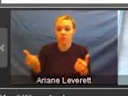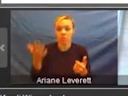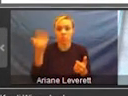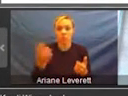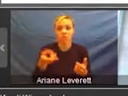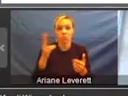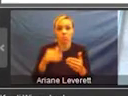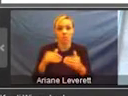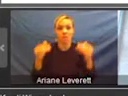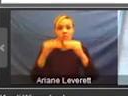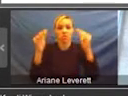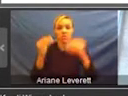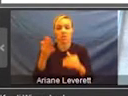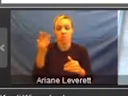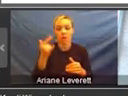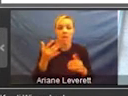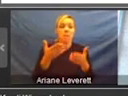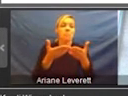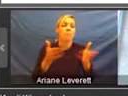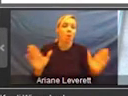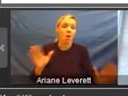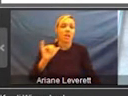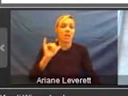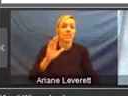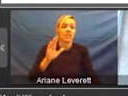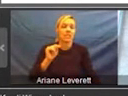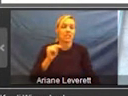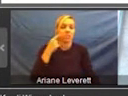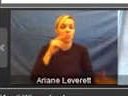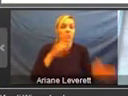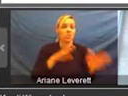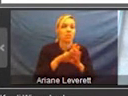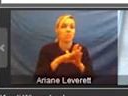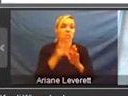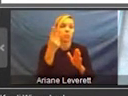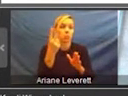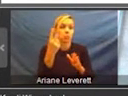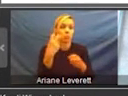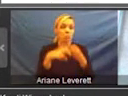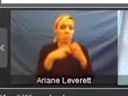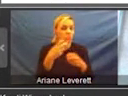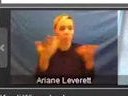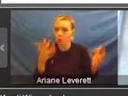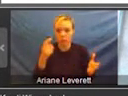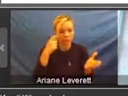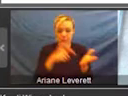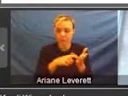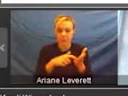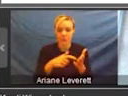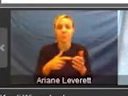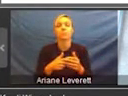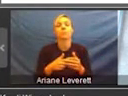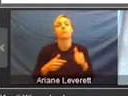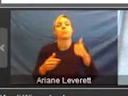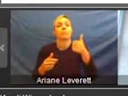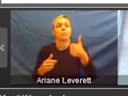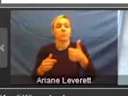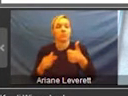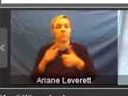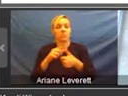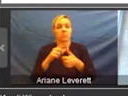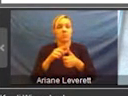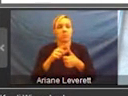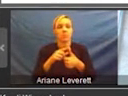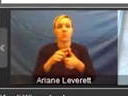of ICT for development. I think we have two main shortcomings, recognized shortcomings. One is that existing policy frameworks usually